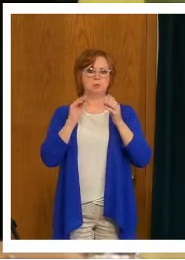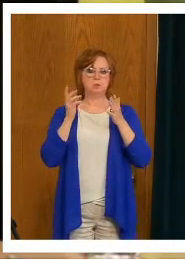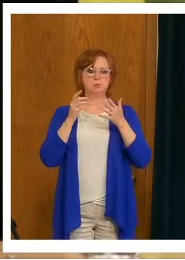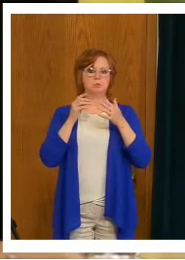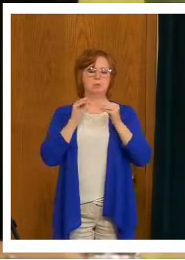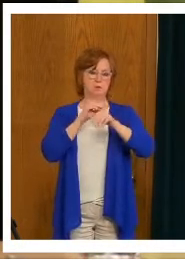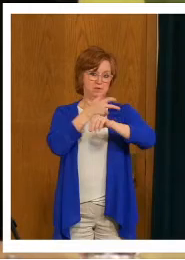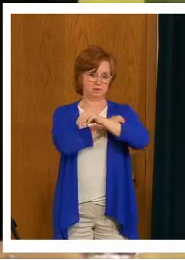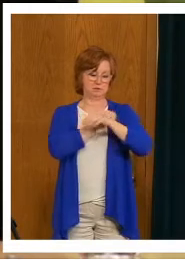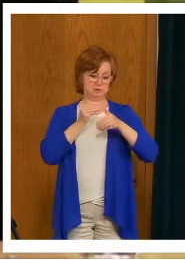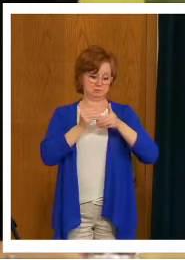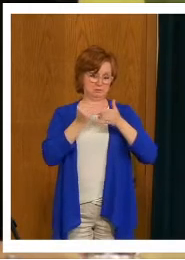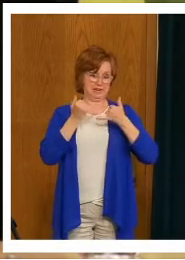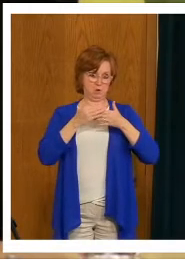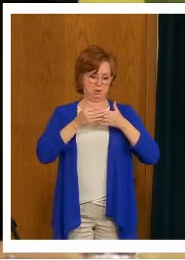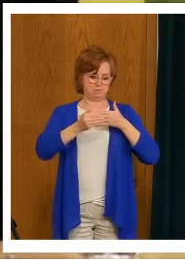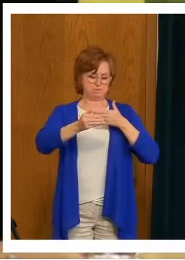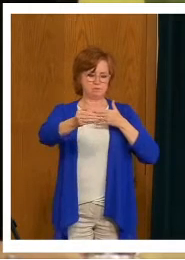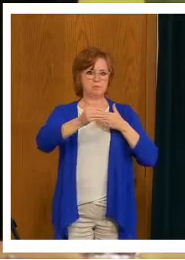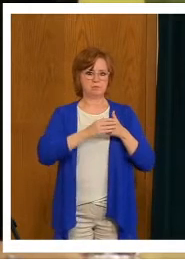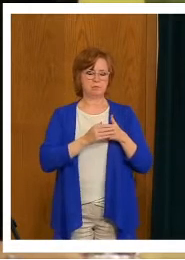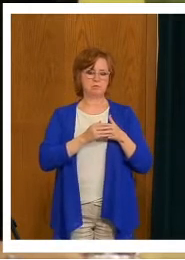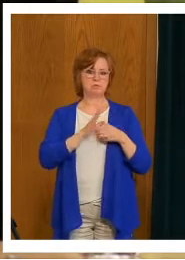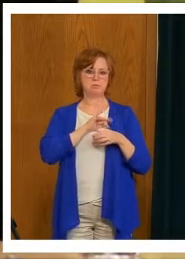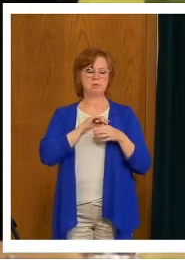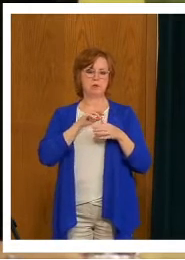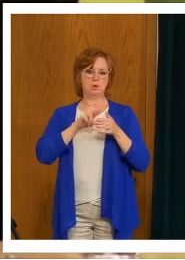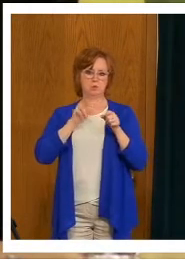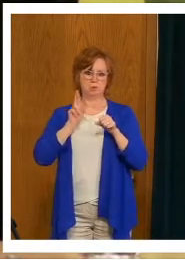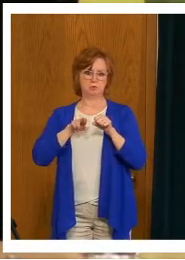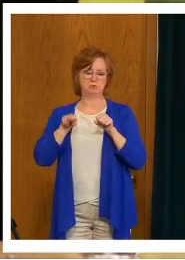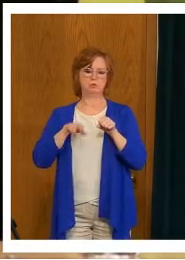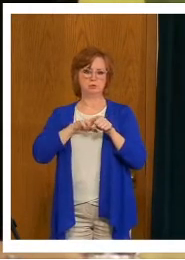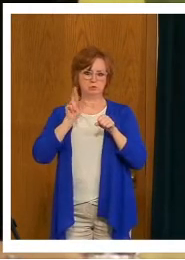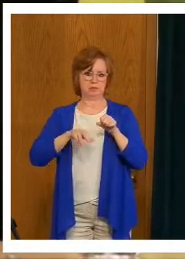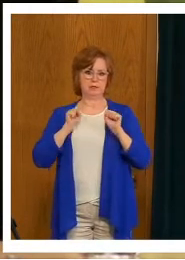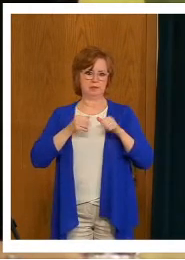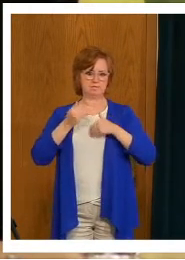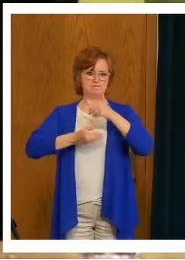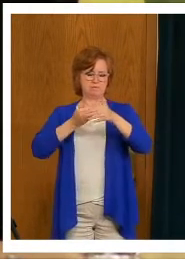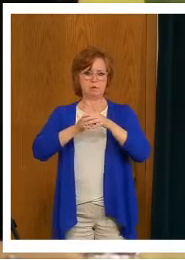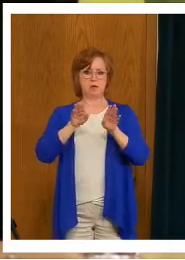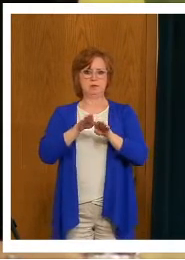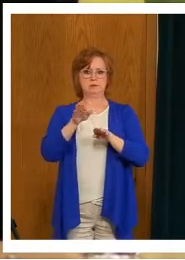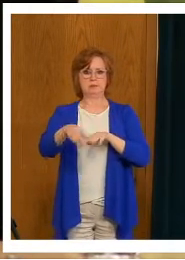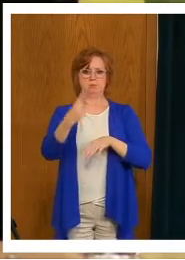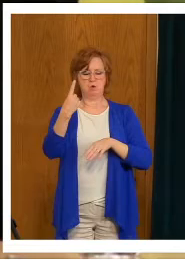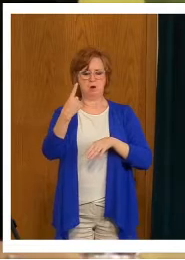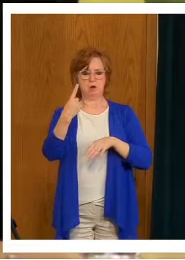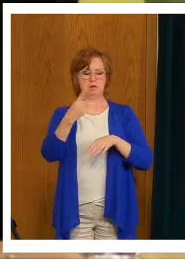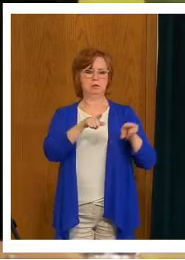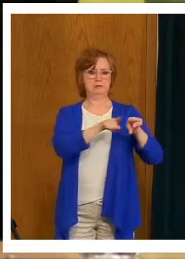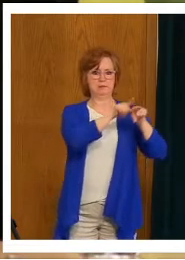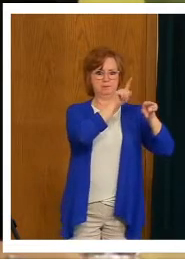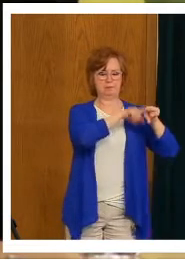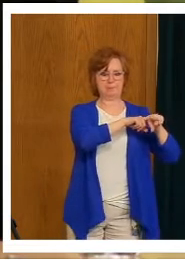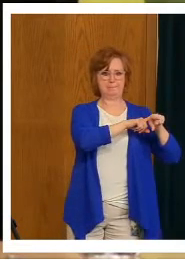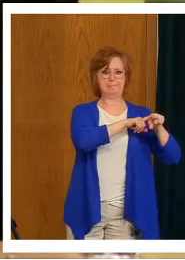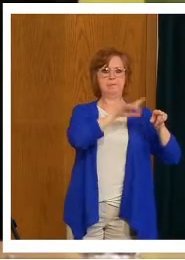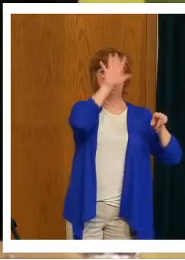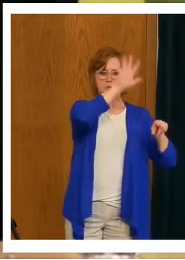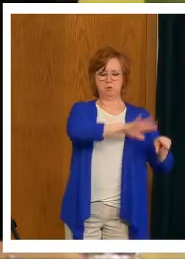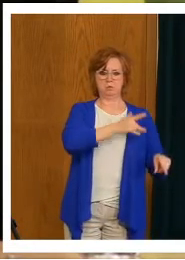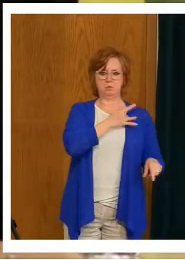is ultimately going to allow us to move forward in Regina with our Phase 1 reopening alongside the rest of the province. So, Dr.